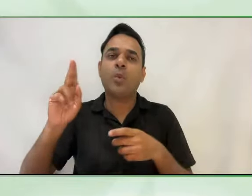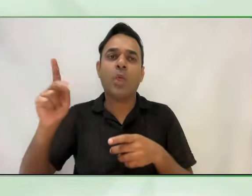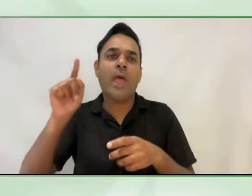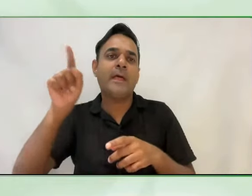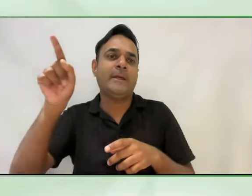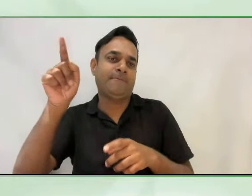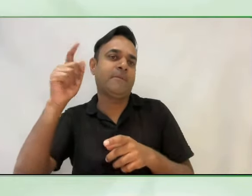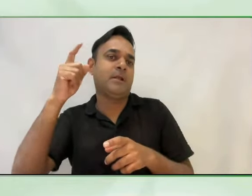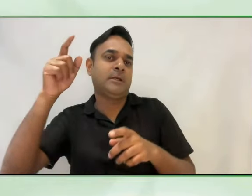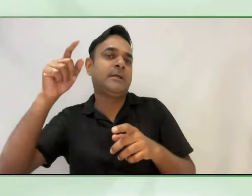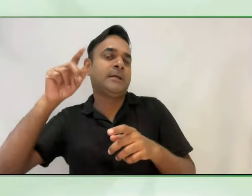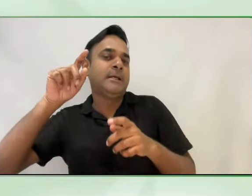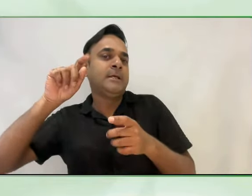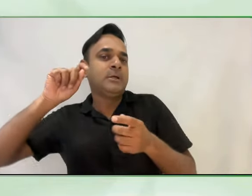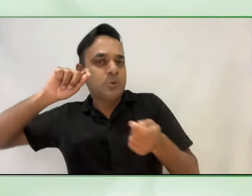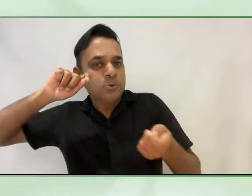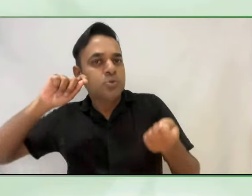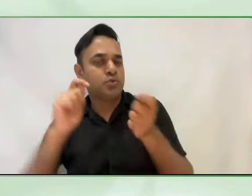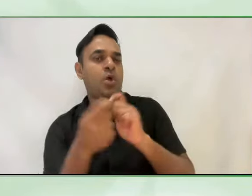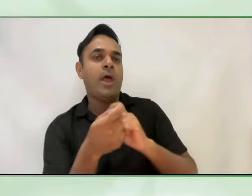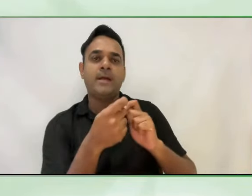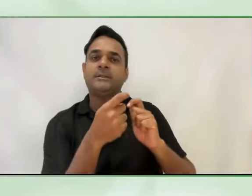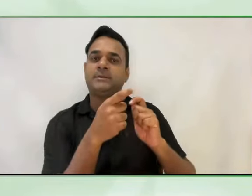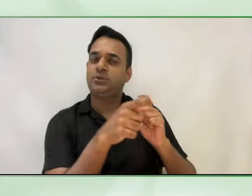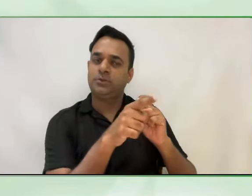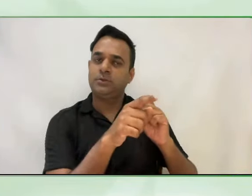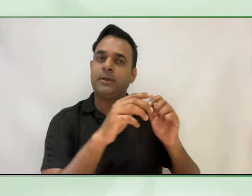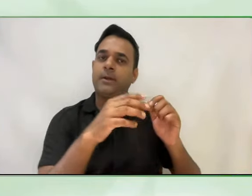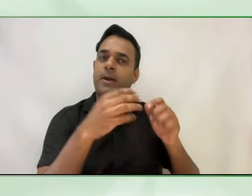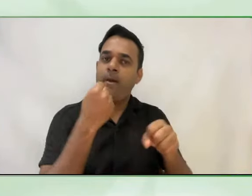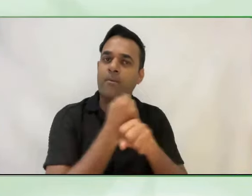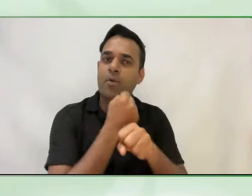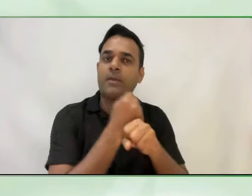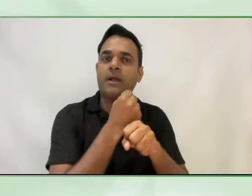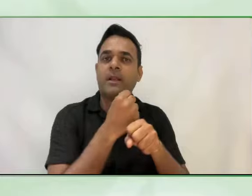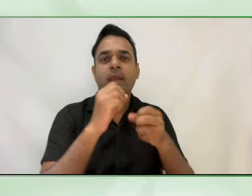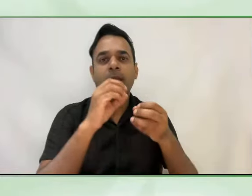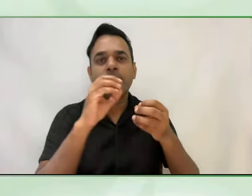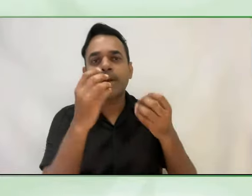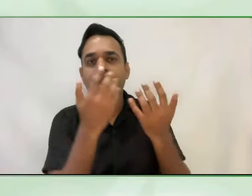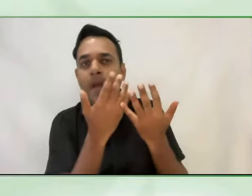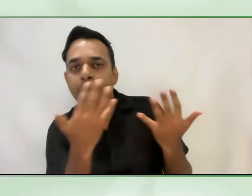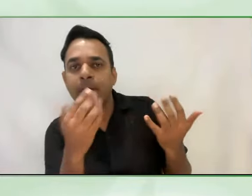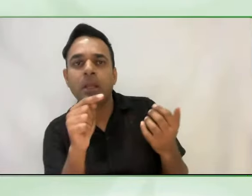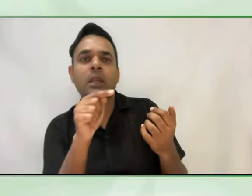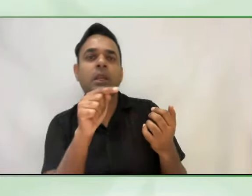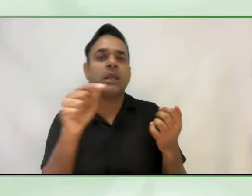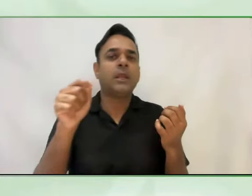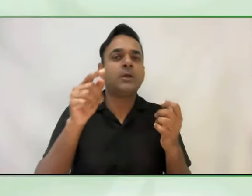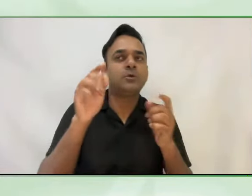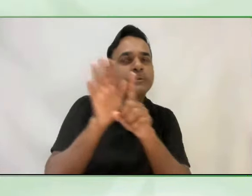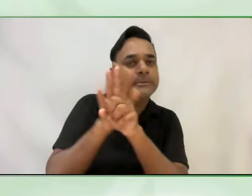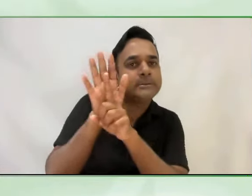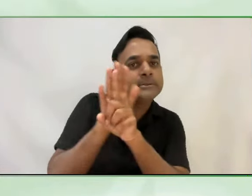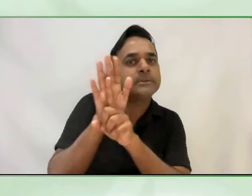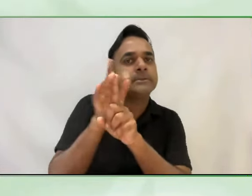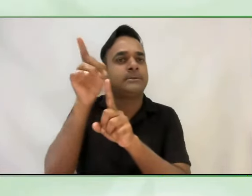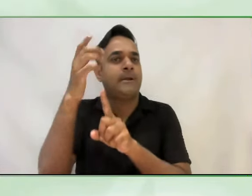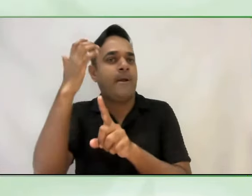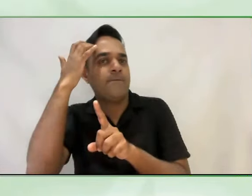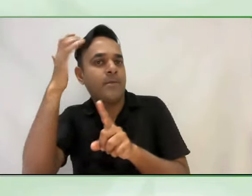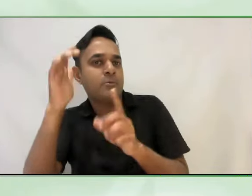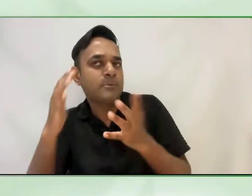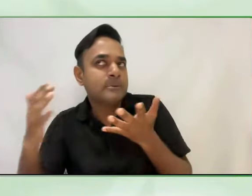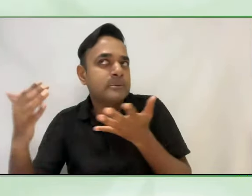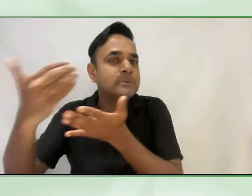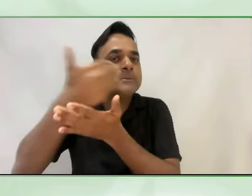then yeah, and then all of a sudden they're magically ready for work. Like as an autistic person, I sort of